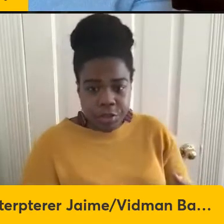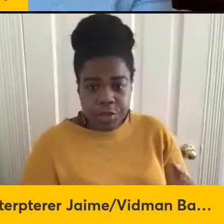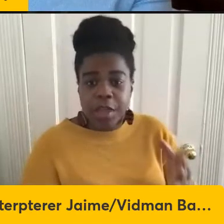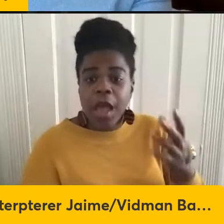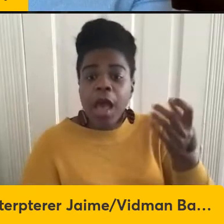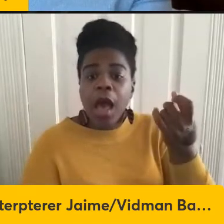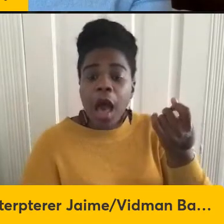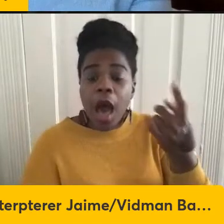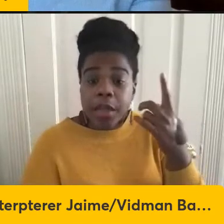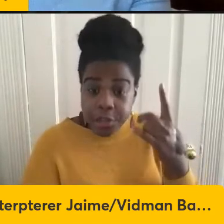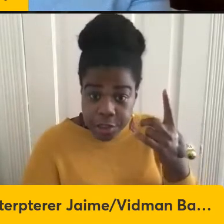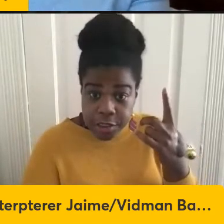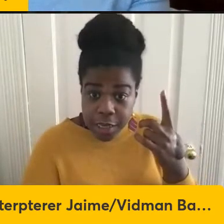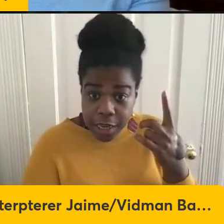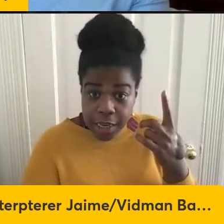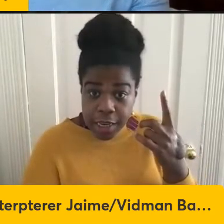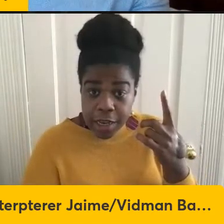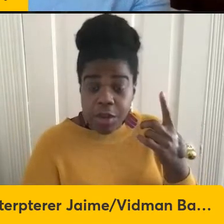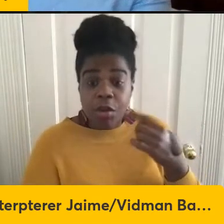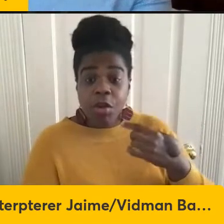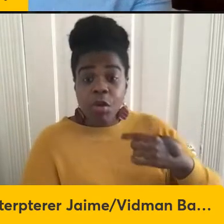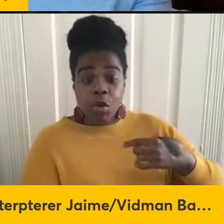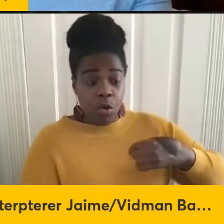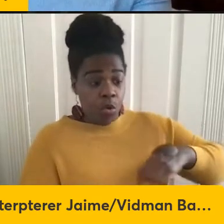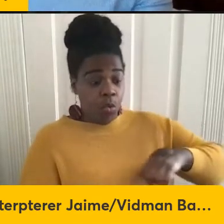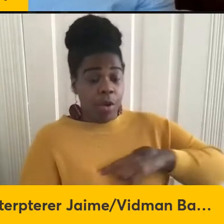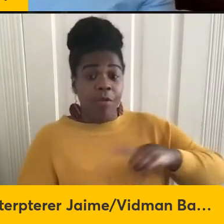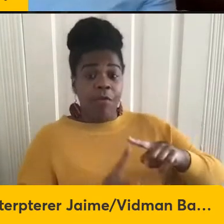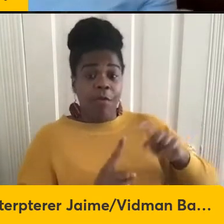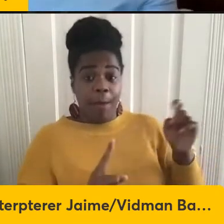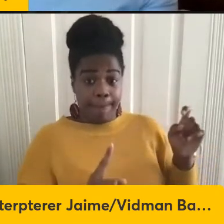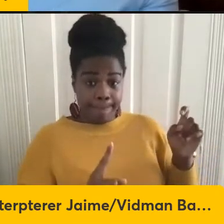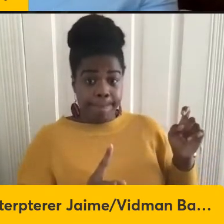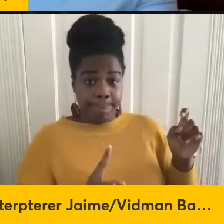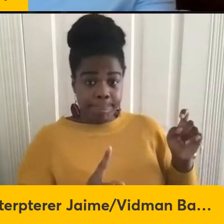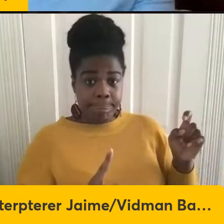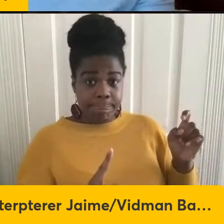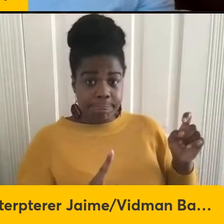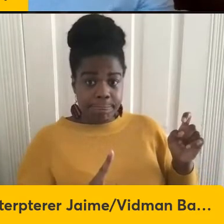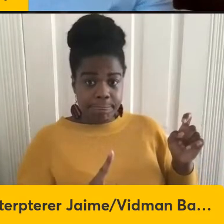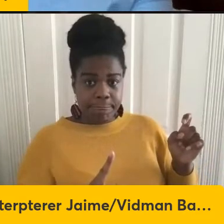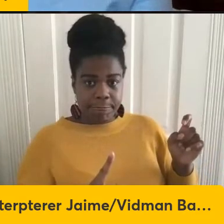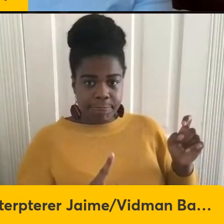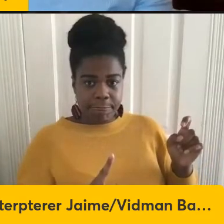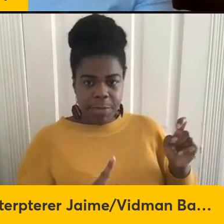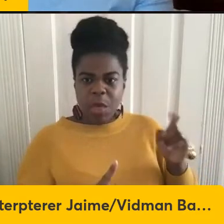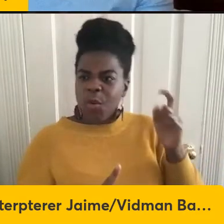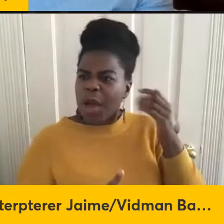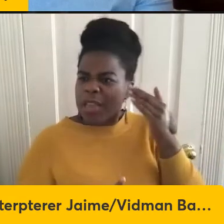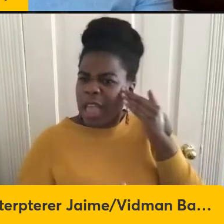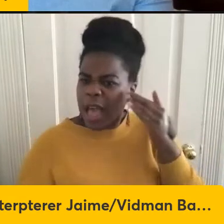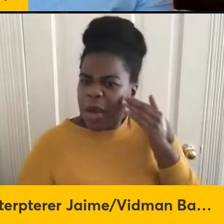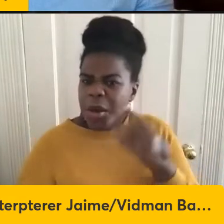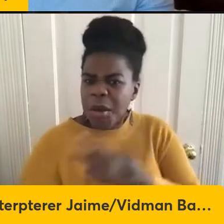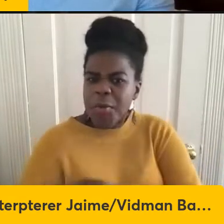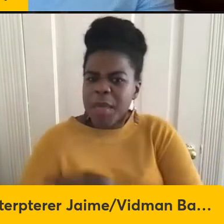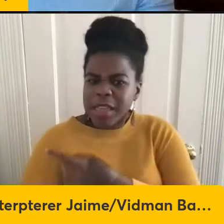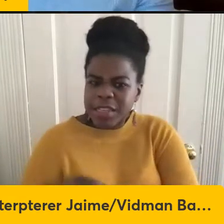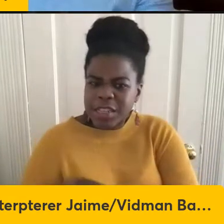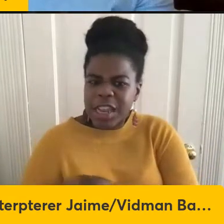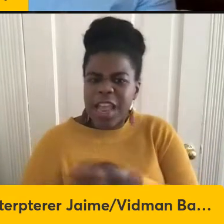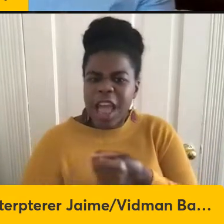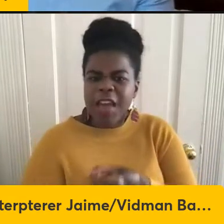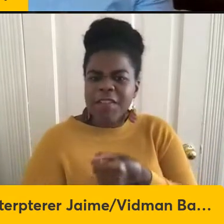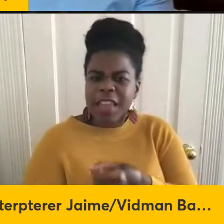the position in which we often come from, so they can, like Shilpa was saying, why do we always need to have our patients, advocating for